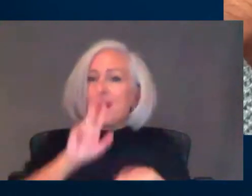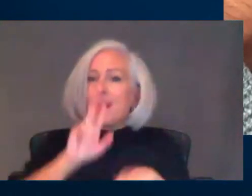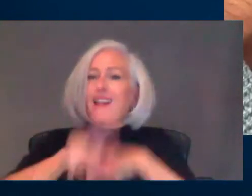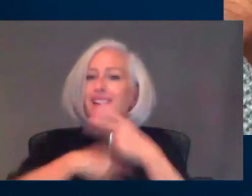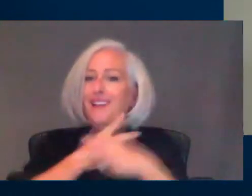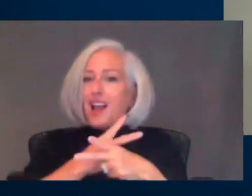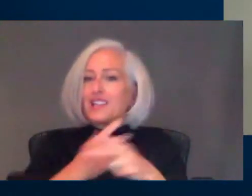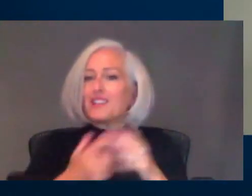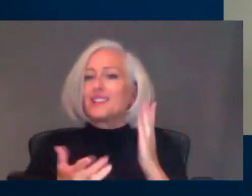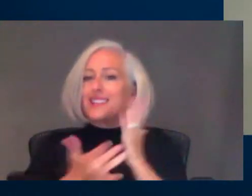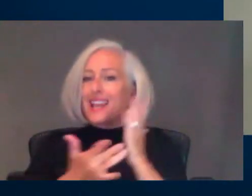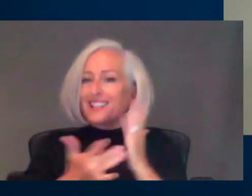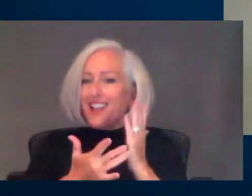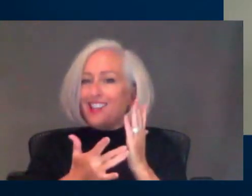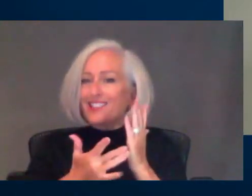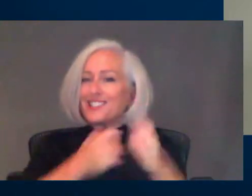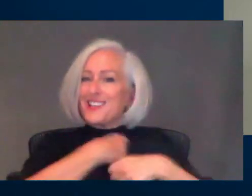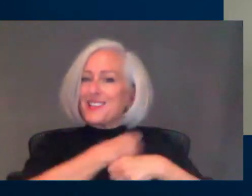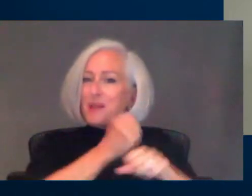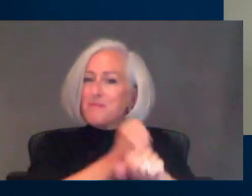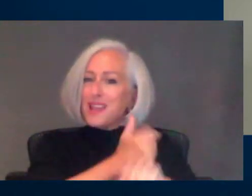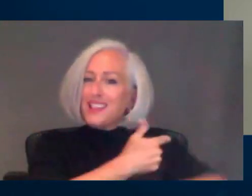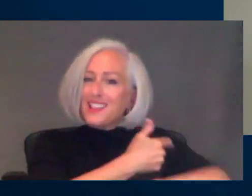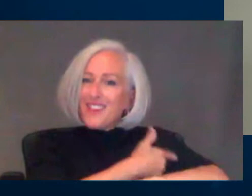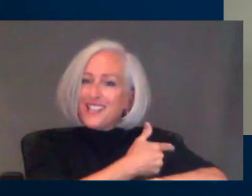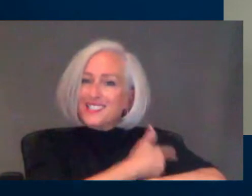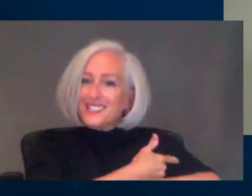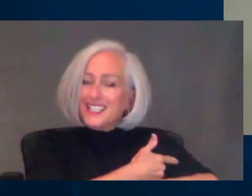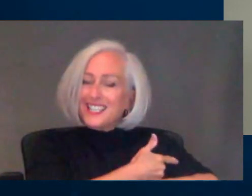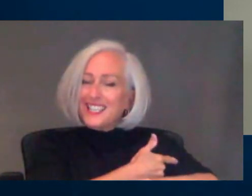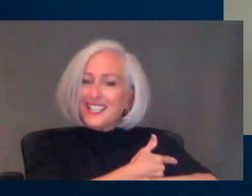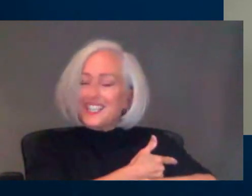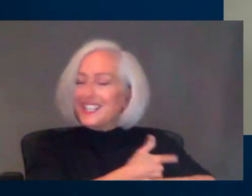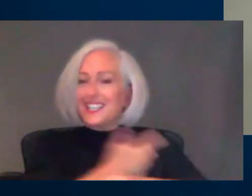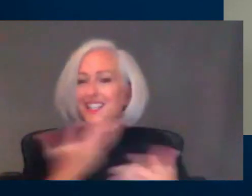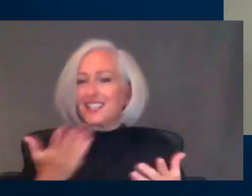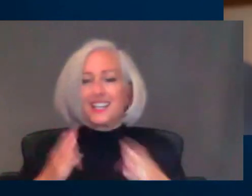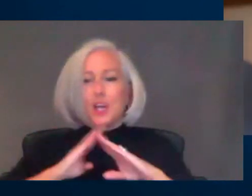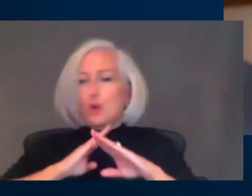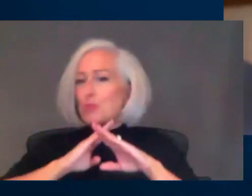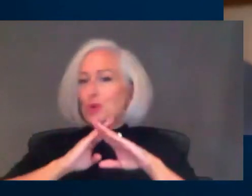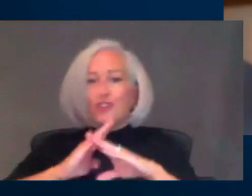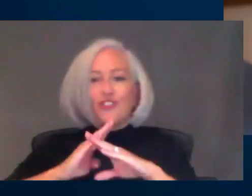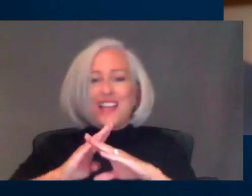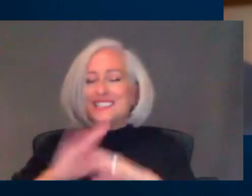with Dr. Stites podcasts. Now everywhere podcasts are available.